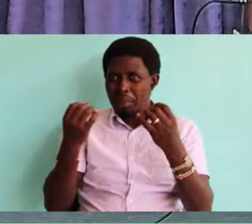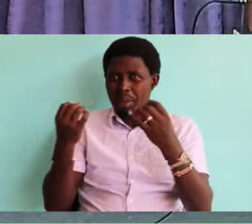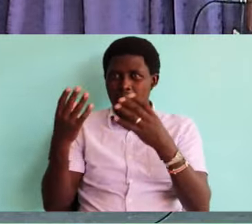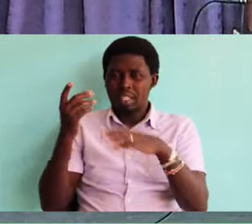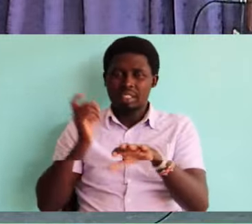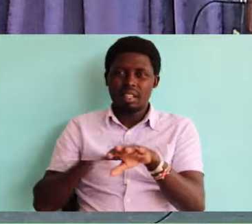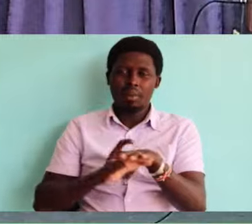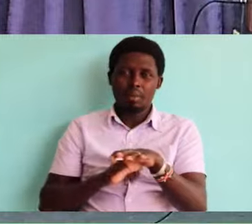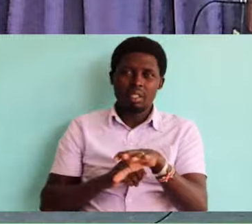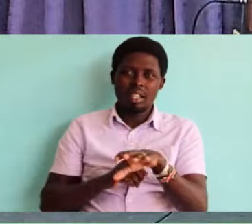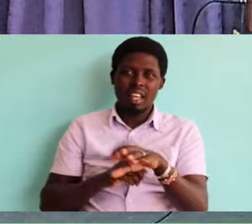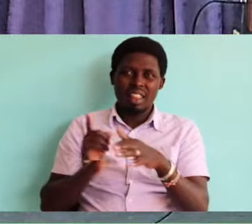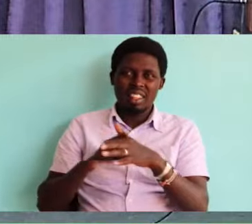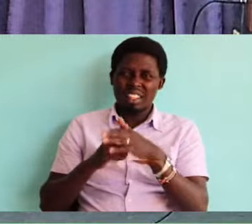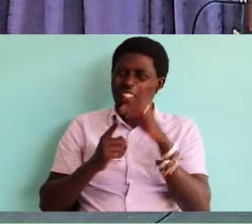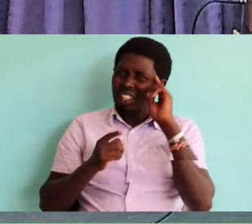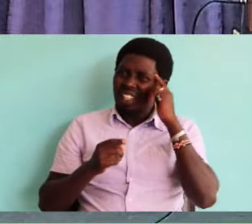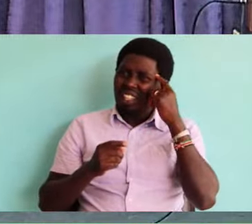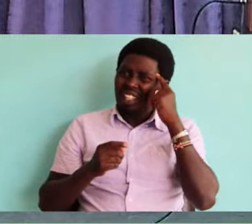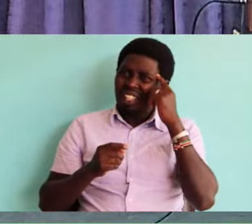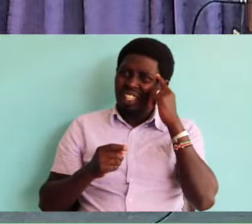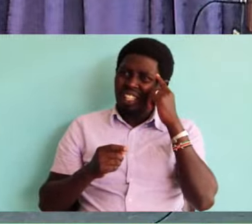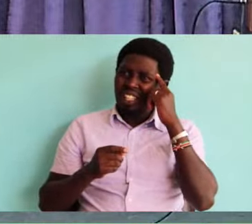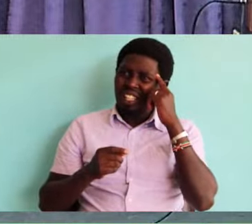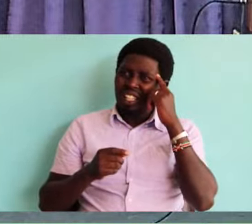And I am just concerned, is that the right language?